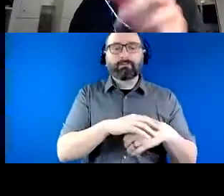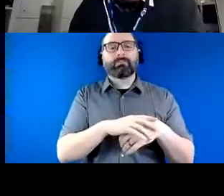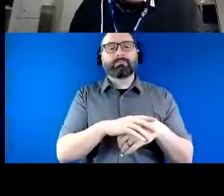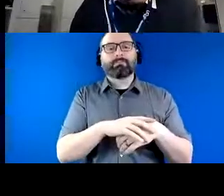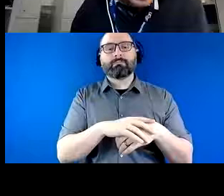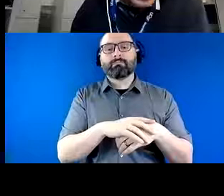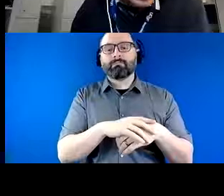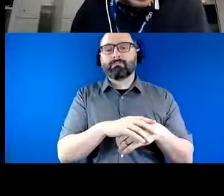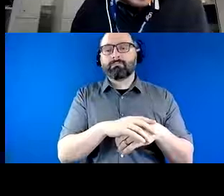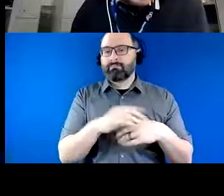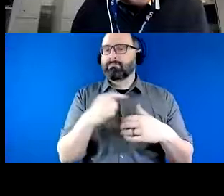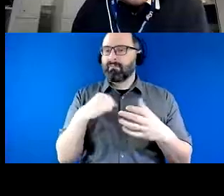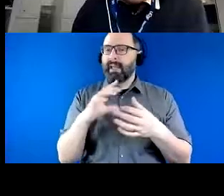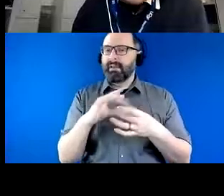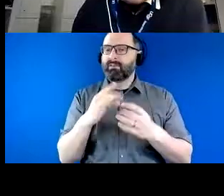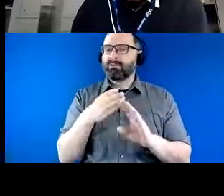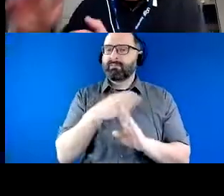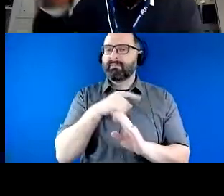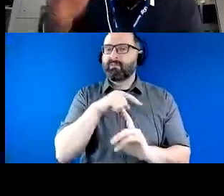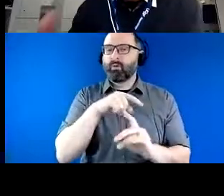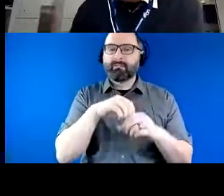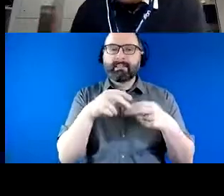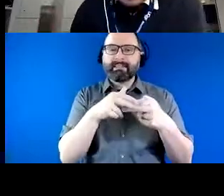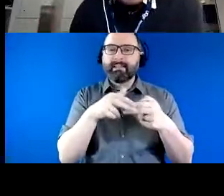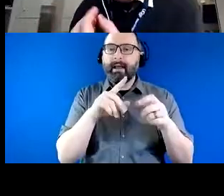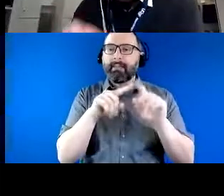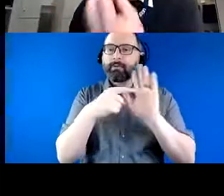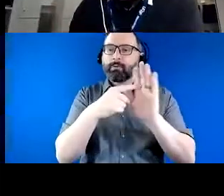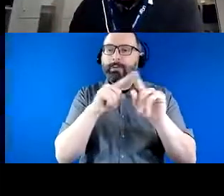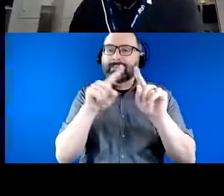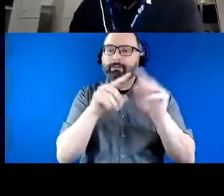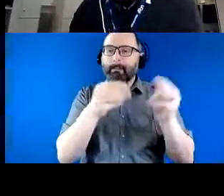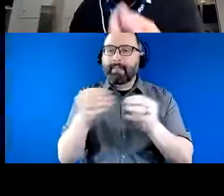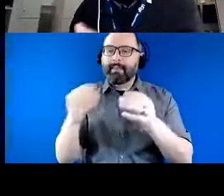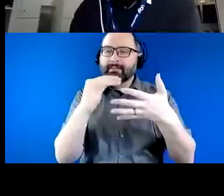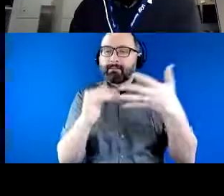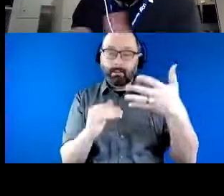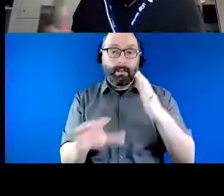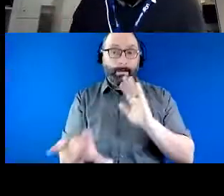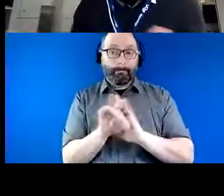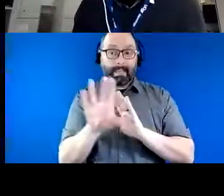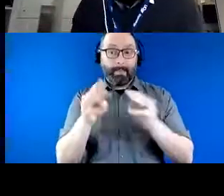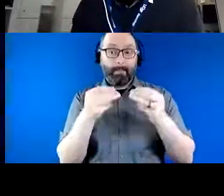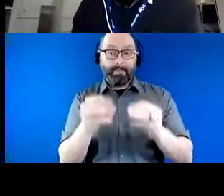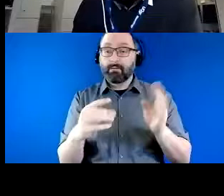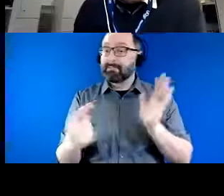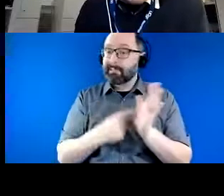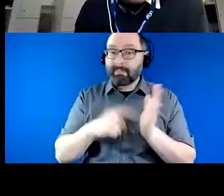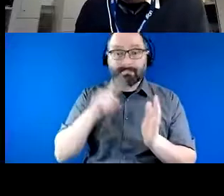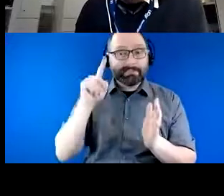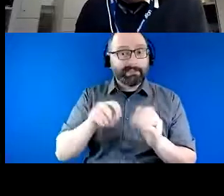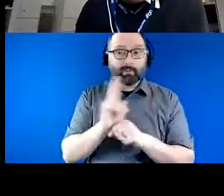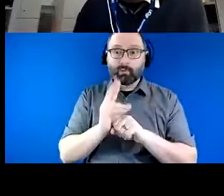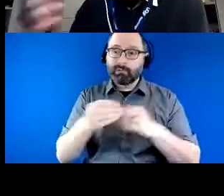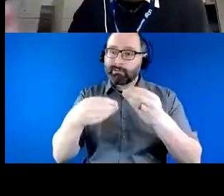in those that slide that showed the different methods. Choose your method, and sometimes you need to use several,